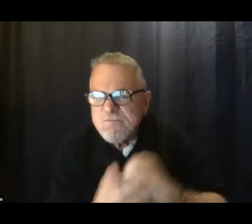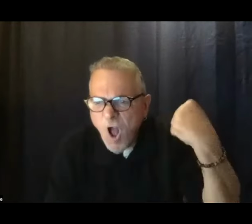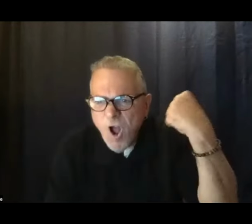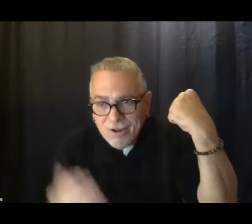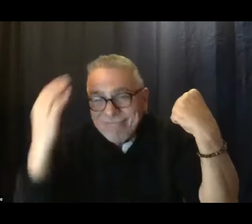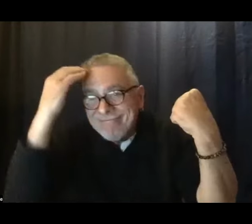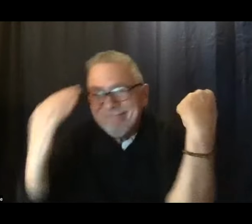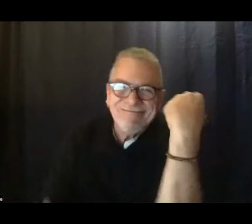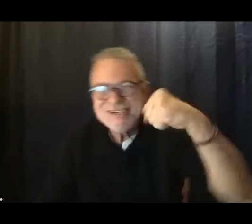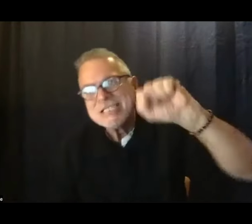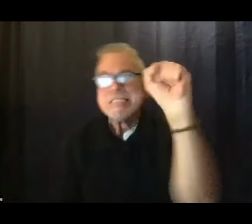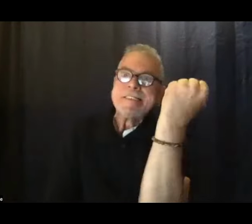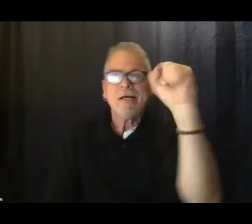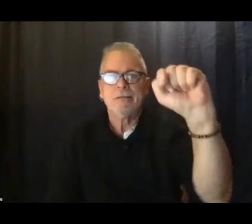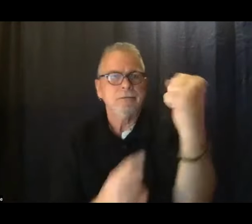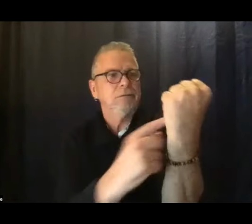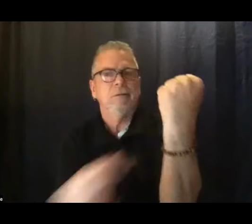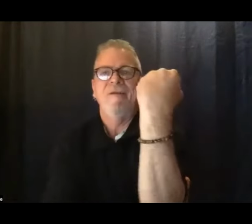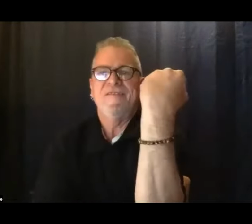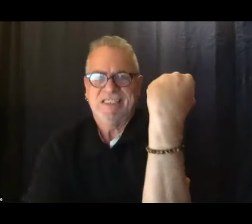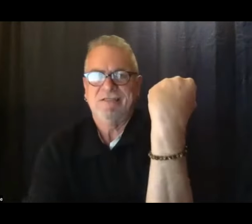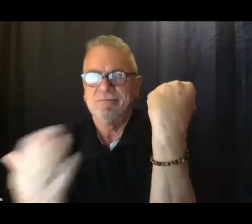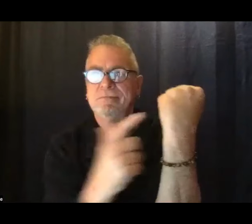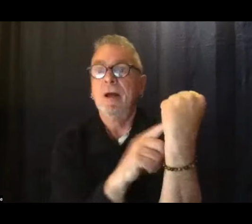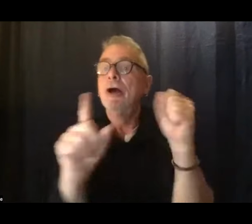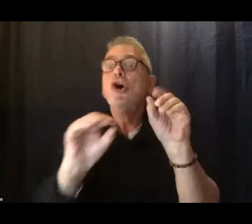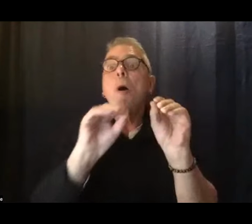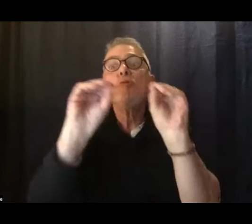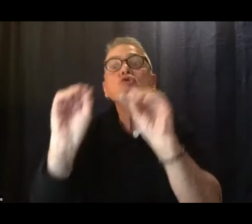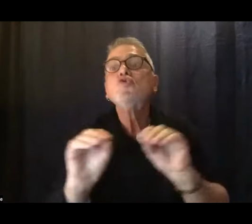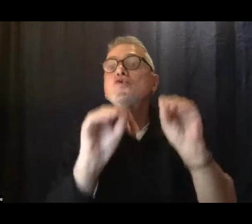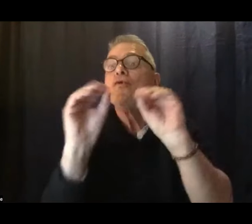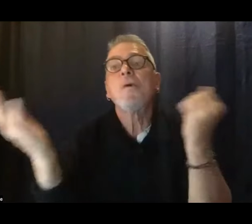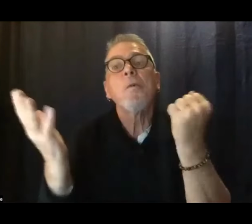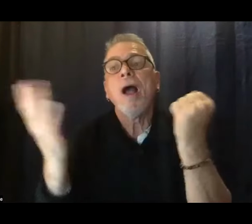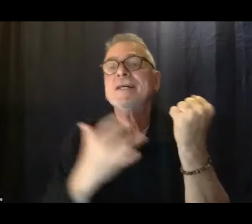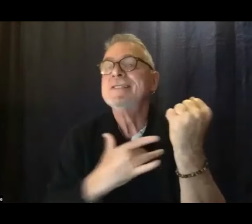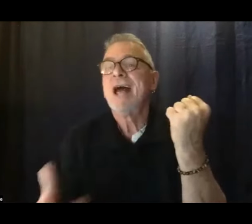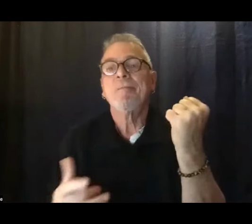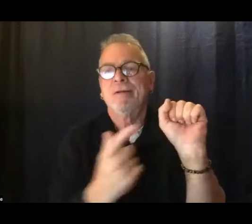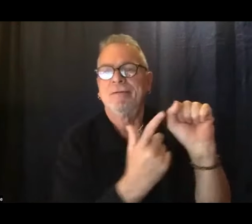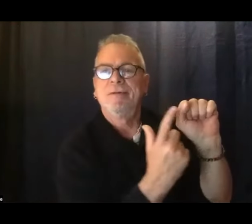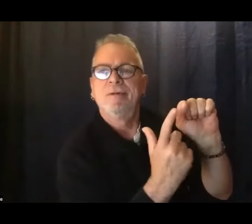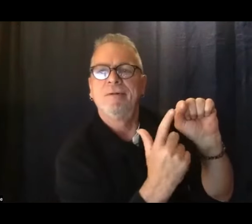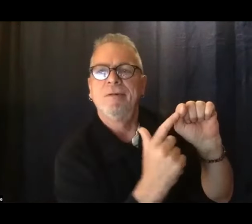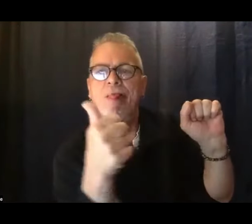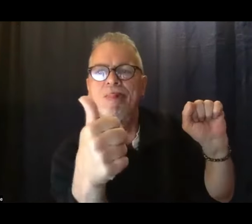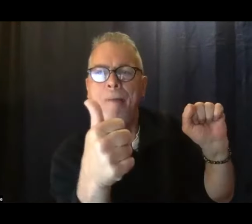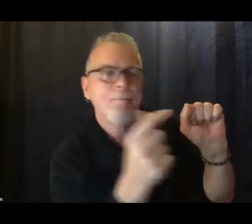it. So start with the fist, right? Like rah, rah, hit the wall. So you've got the fist. Now the